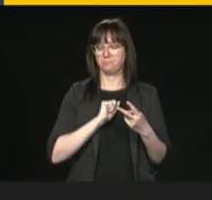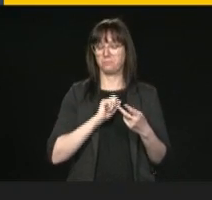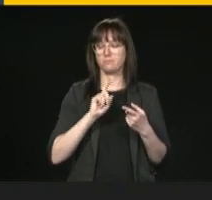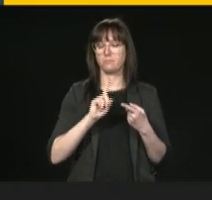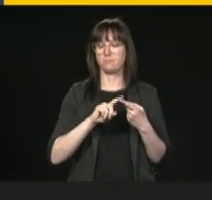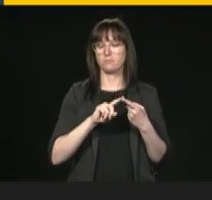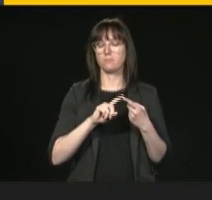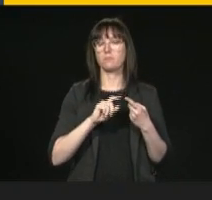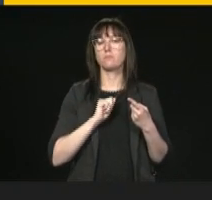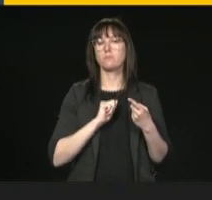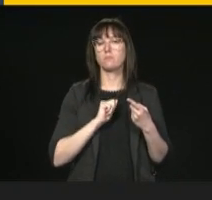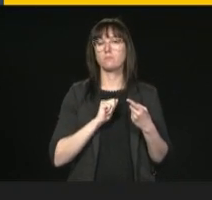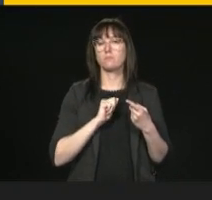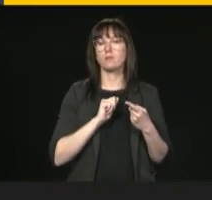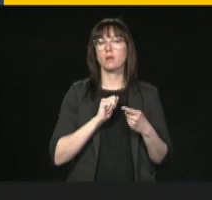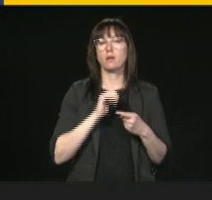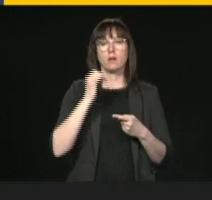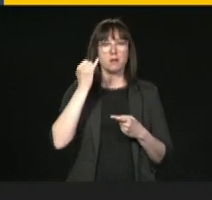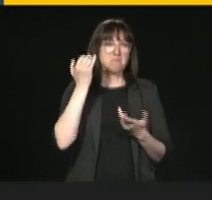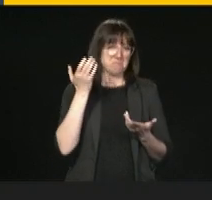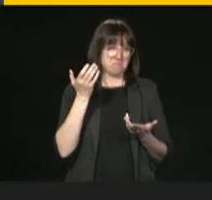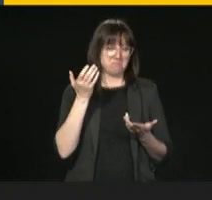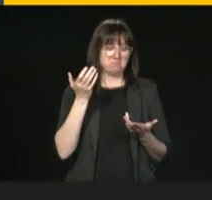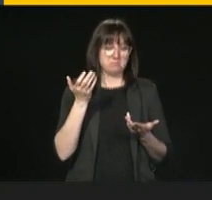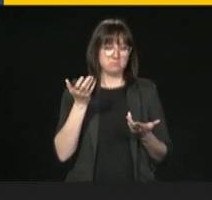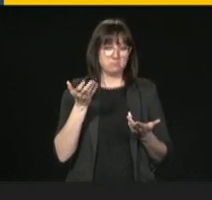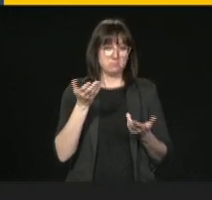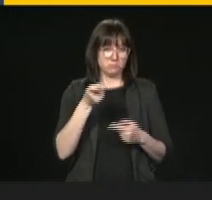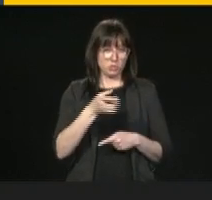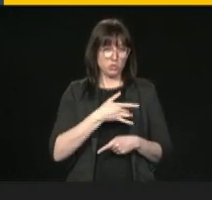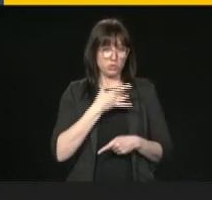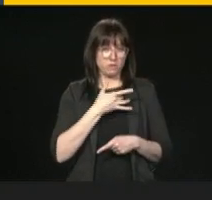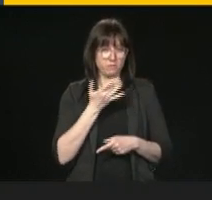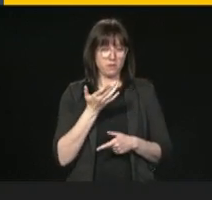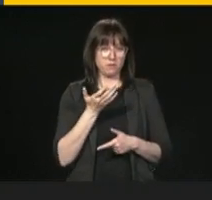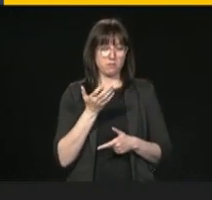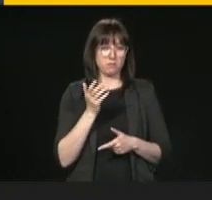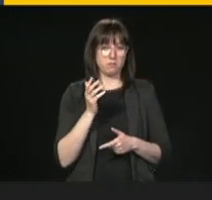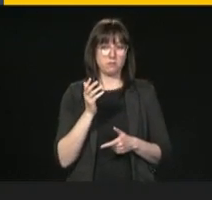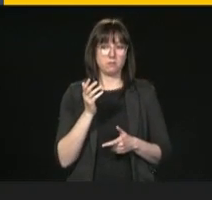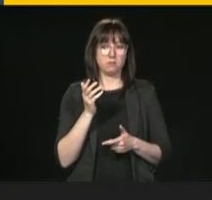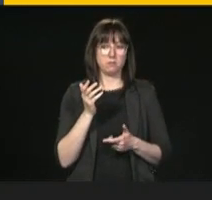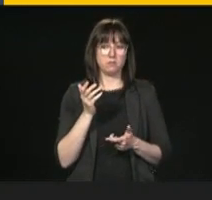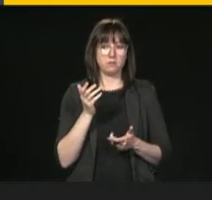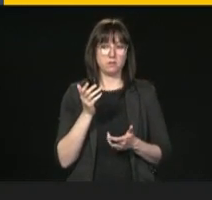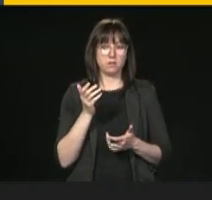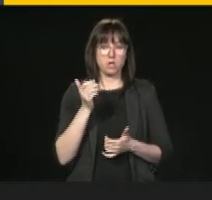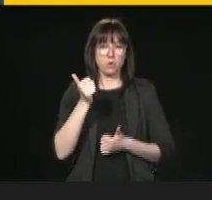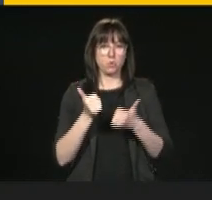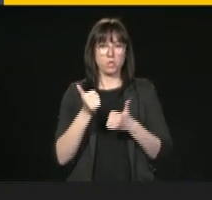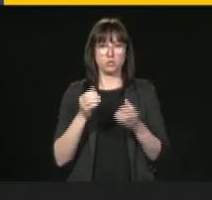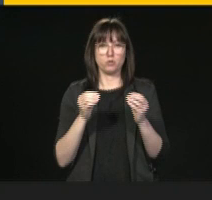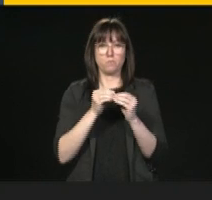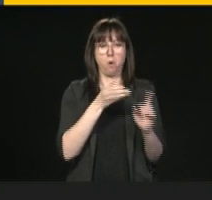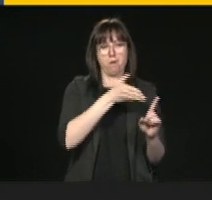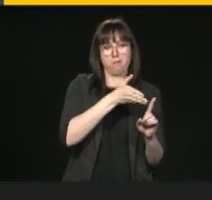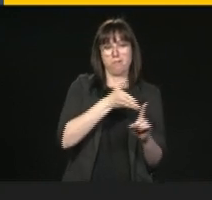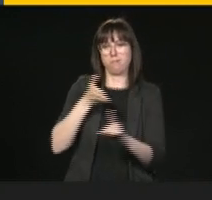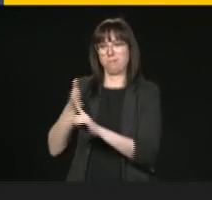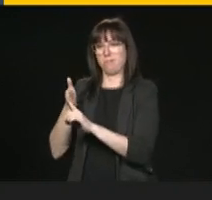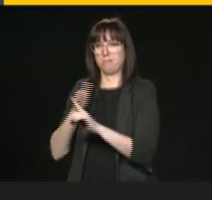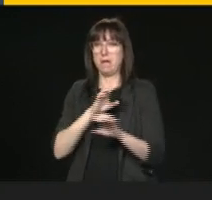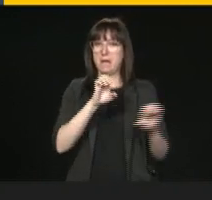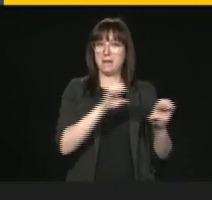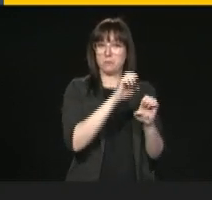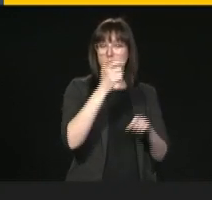to apply for the emergency benefit now that you've got that wage subsidy in place. That's